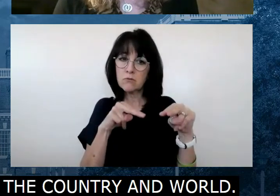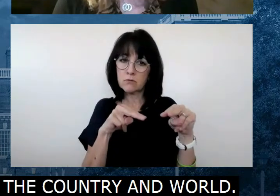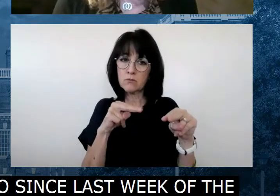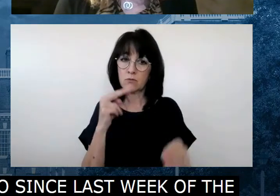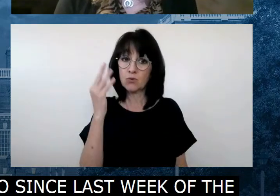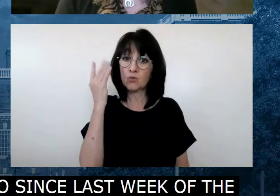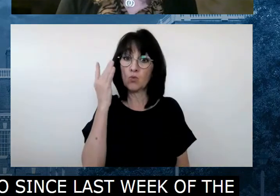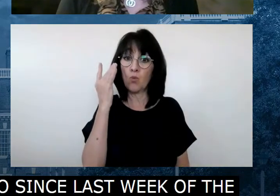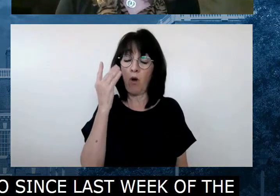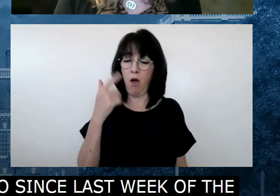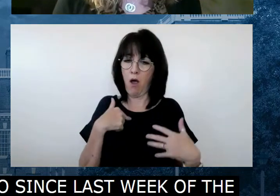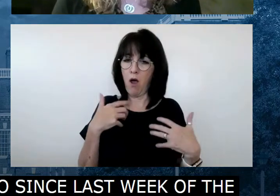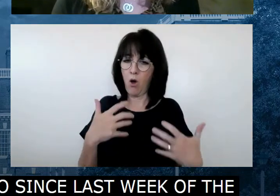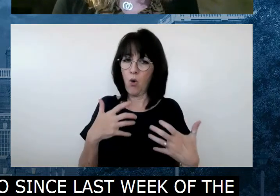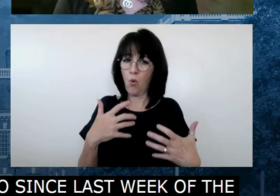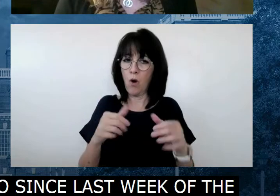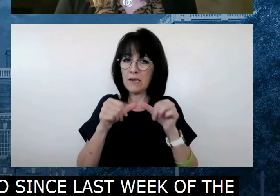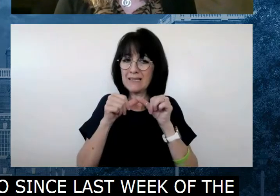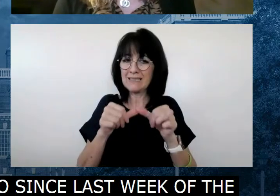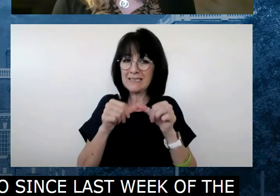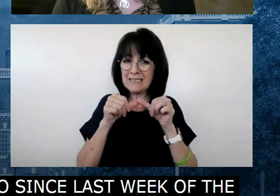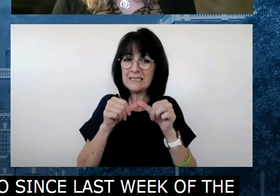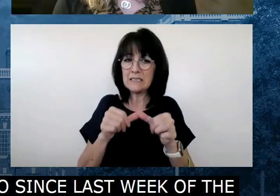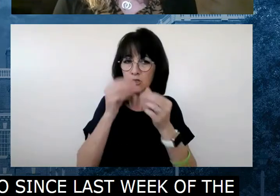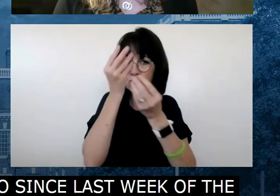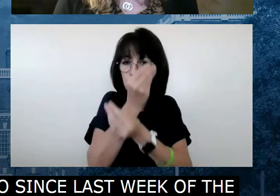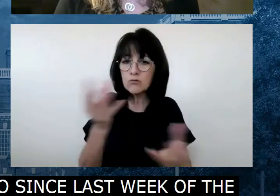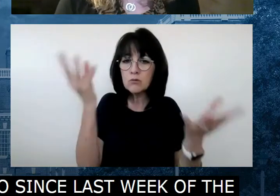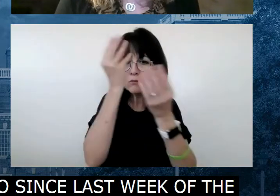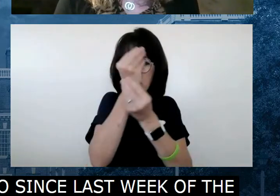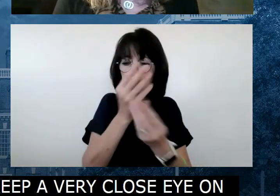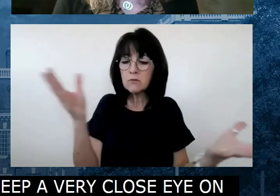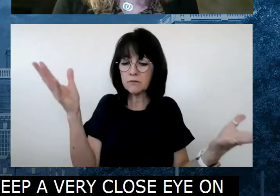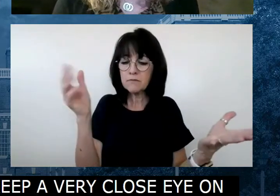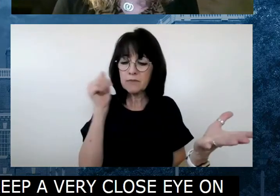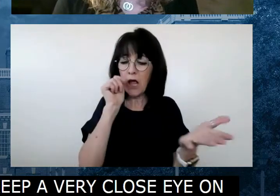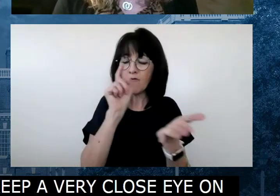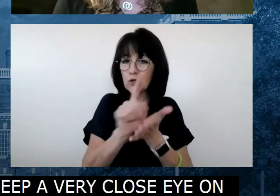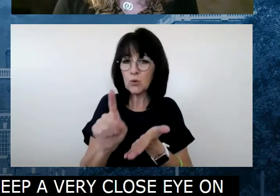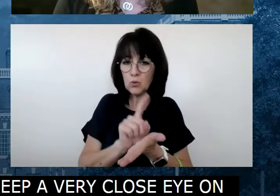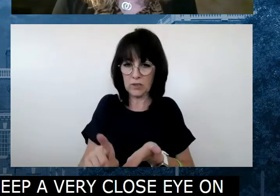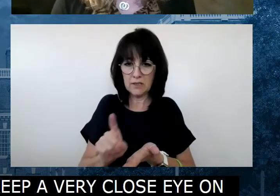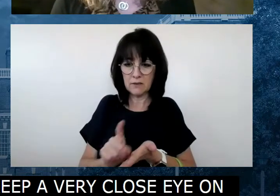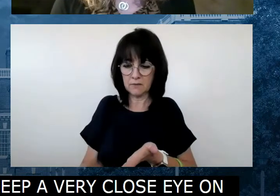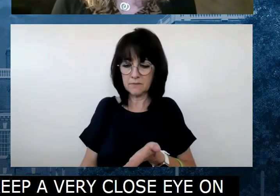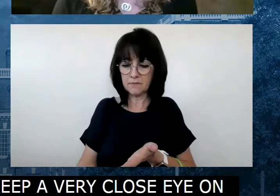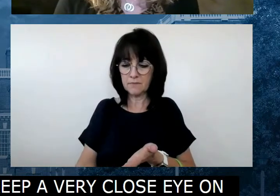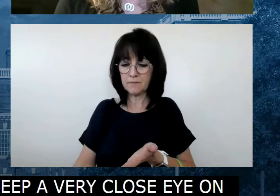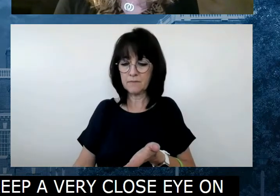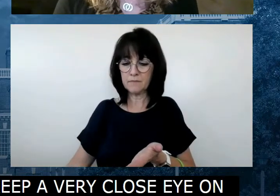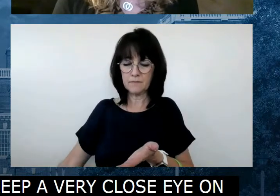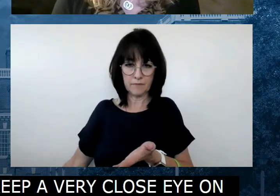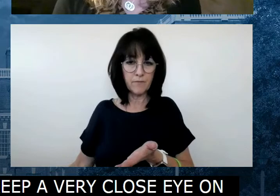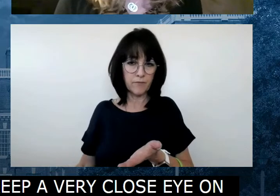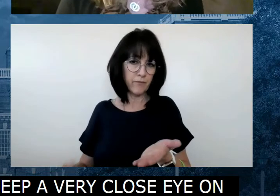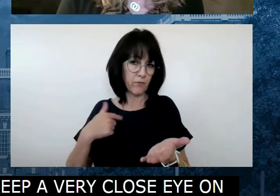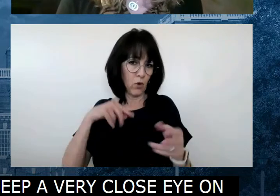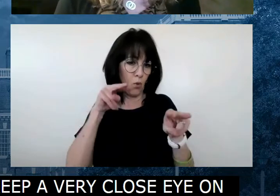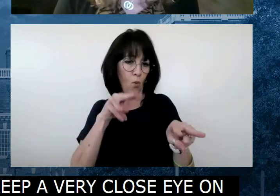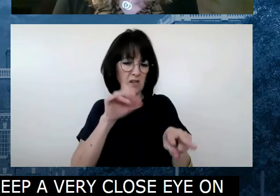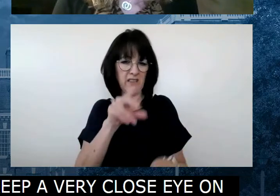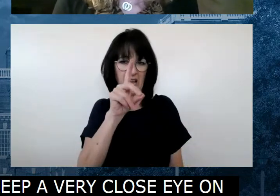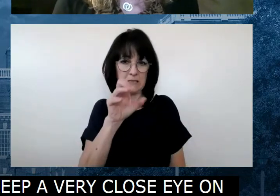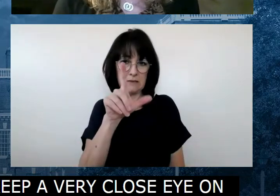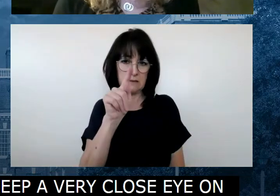to keep you all informed at least on a weekly basis as we keep an eye on the Delta variant. We are going